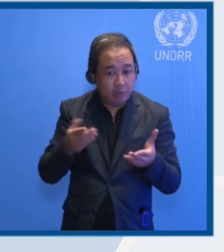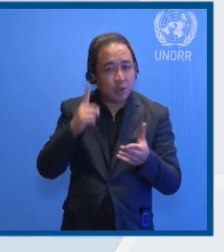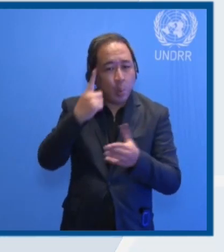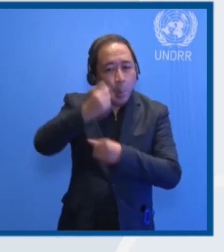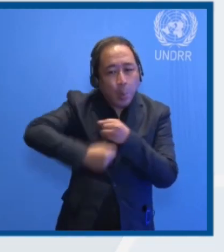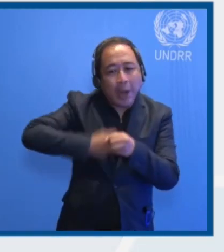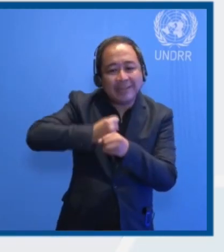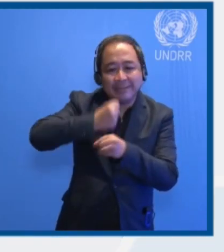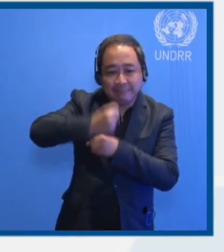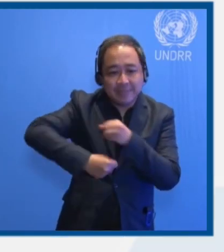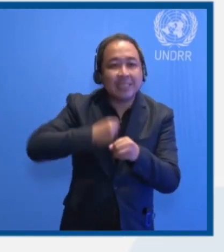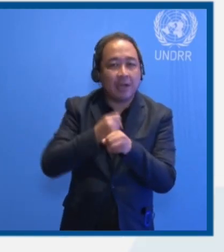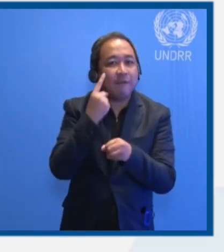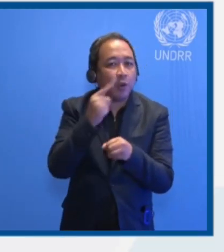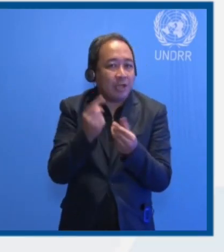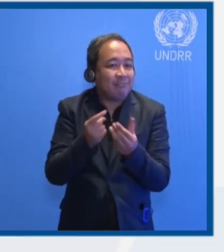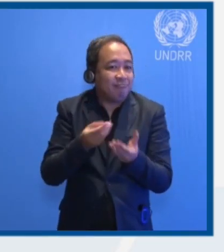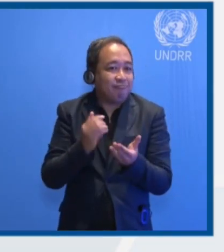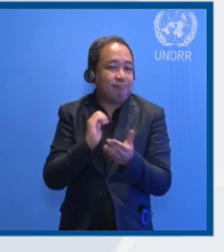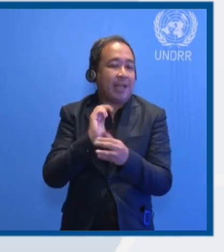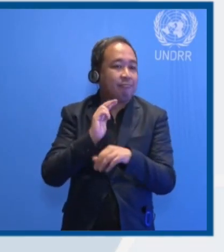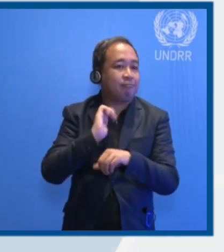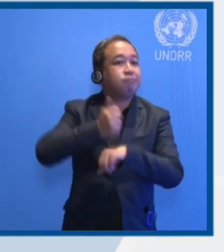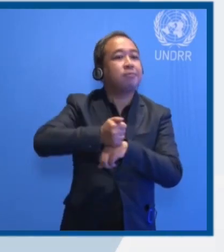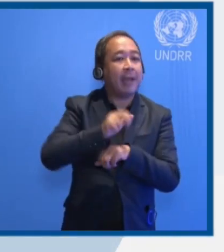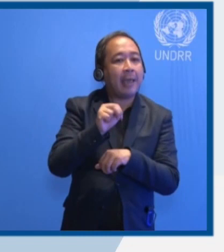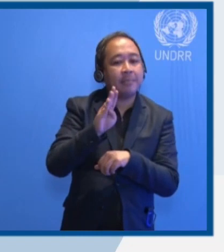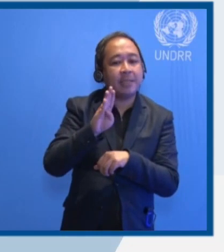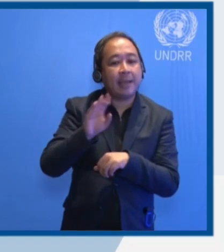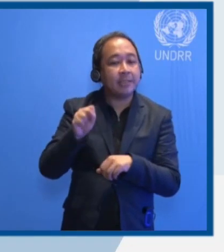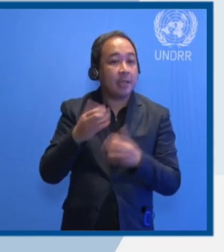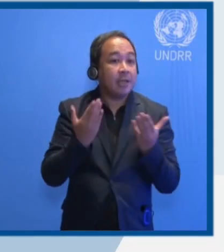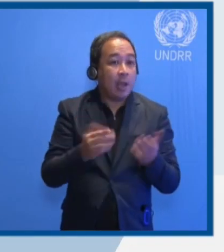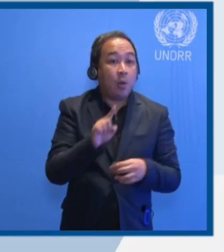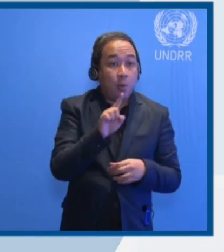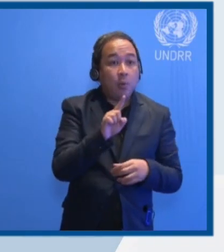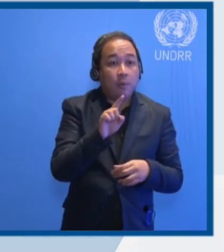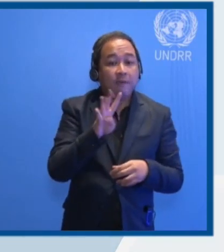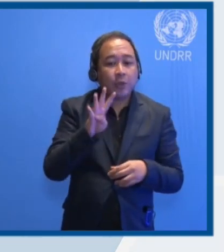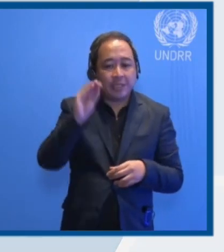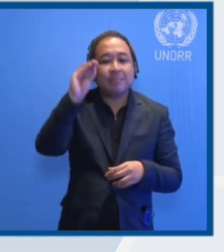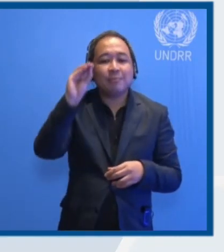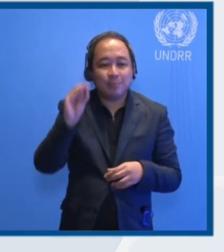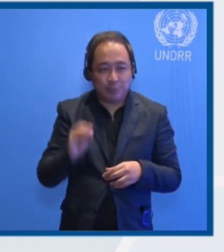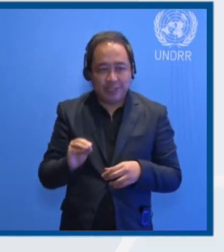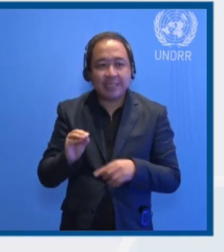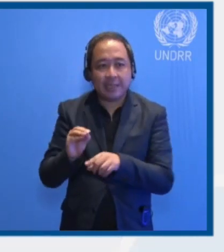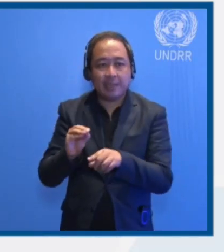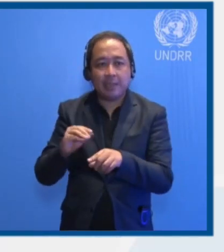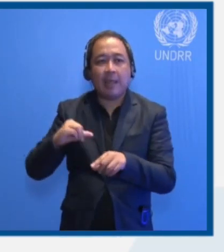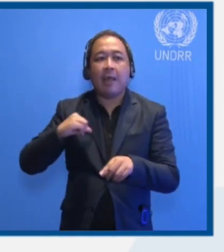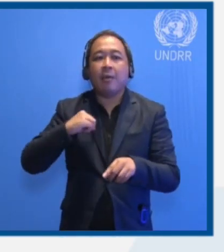is a drop in the ocean of its potential. But we speak to a lot of impact investors, development finance